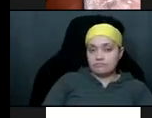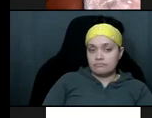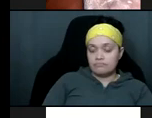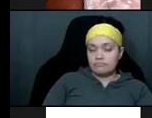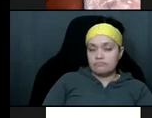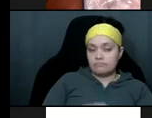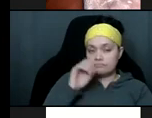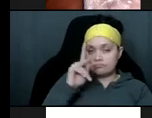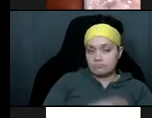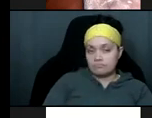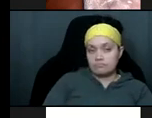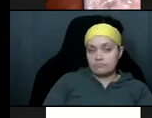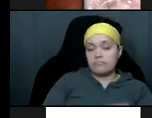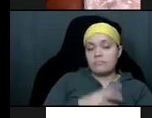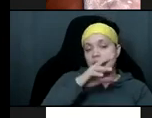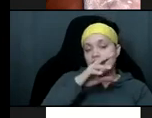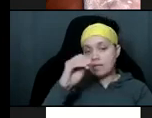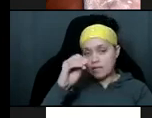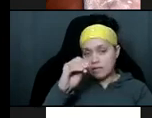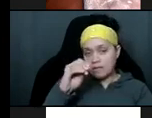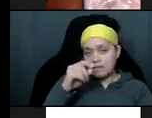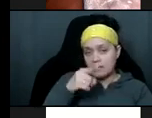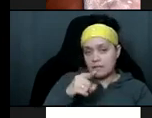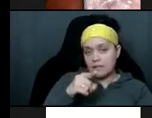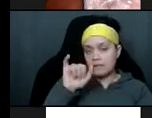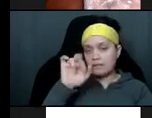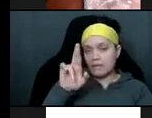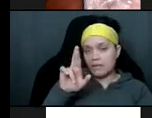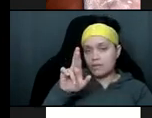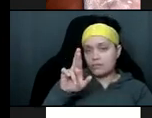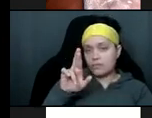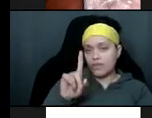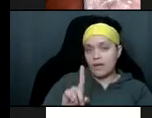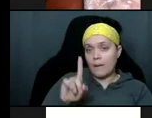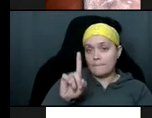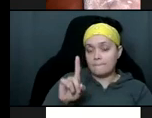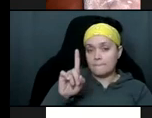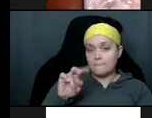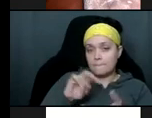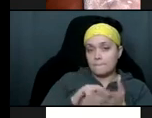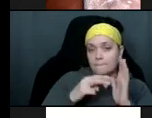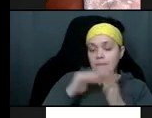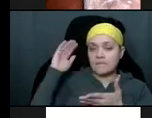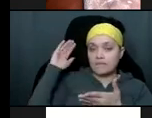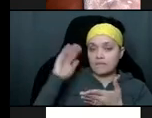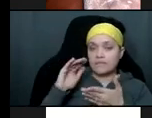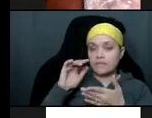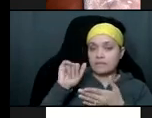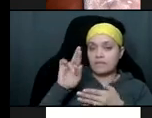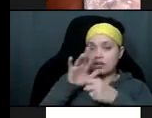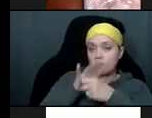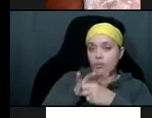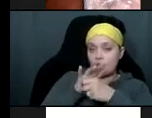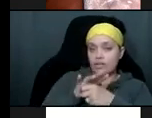Okay, and that volatile air is moving up, which means there's less air pressure.